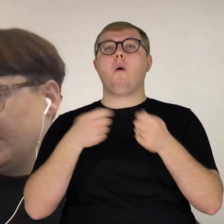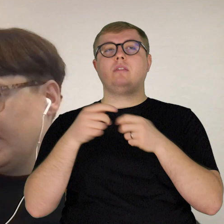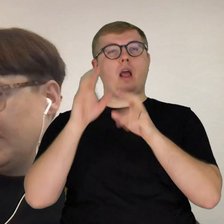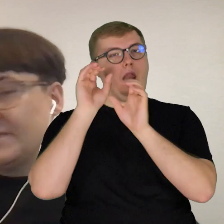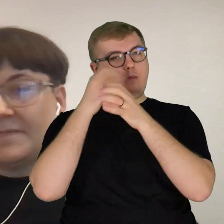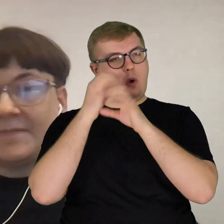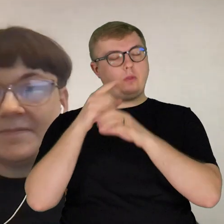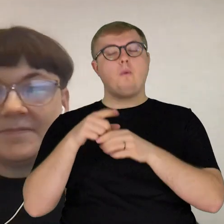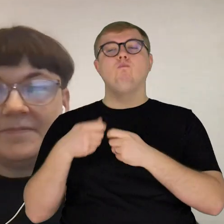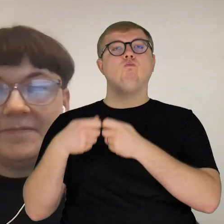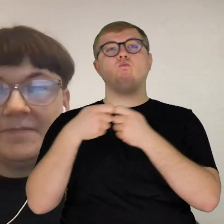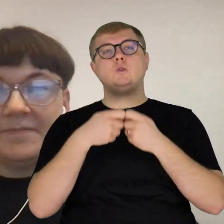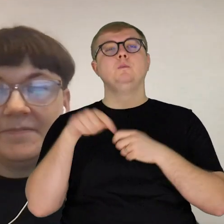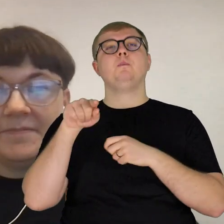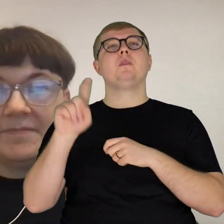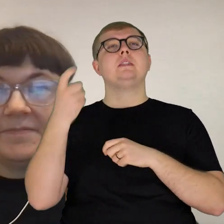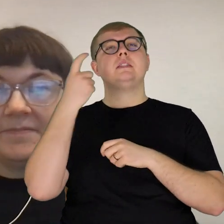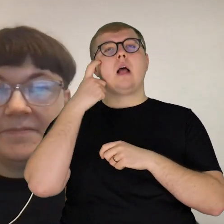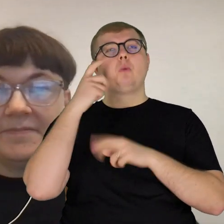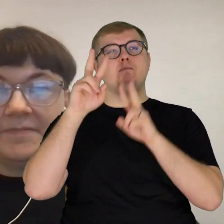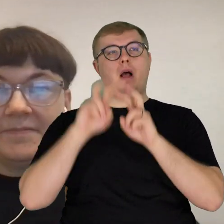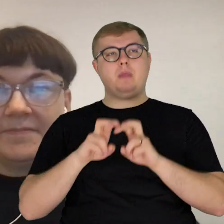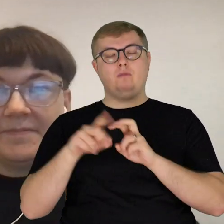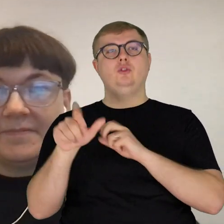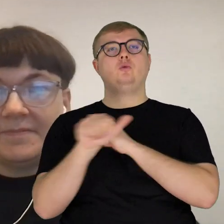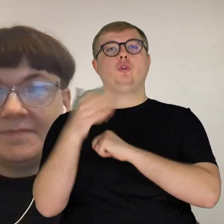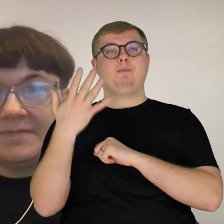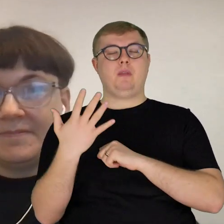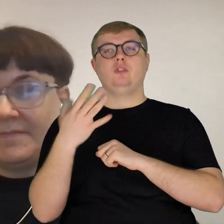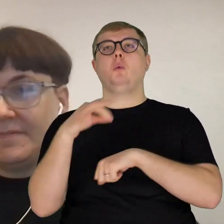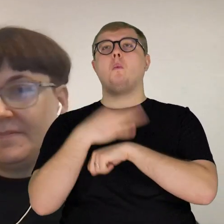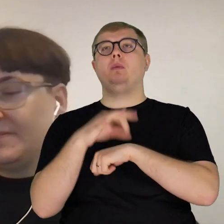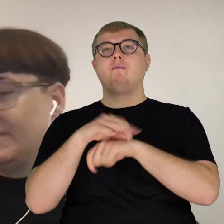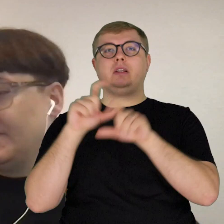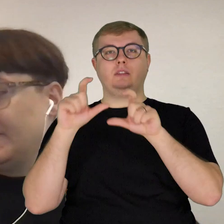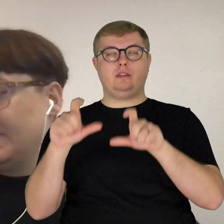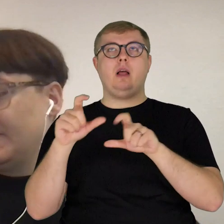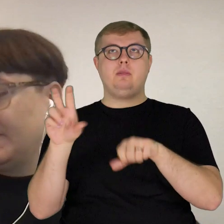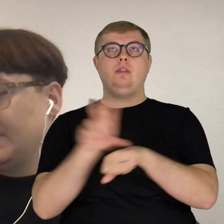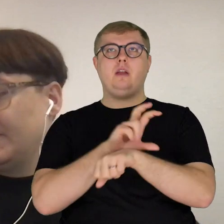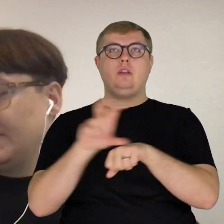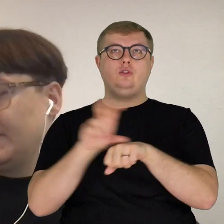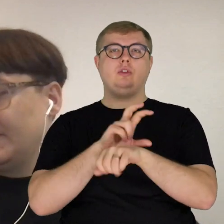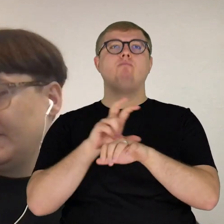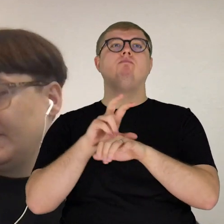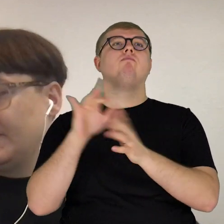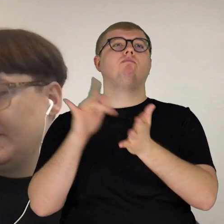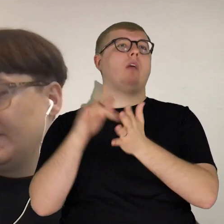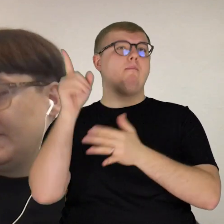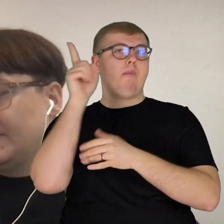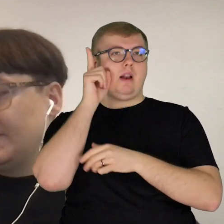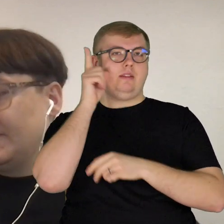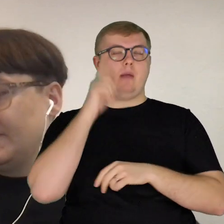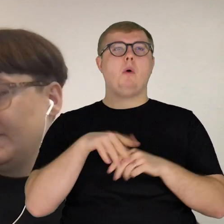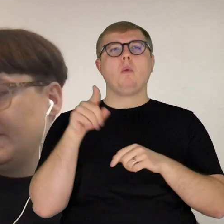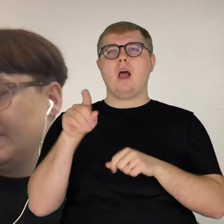1265 at the Technical University of Berlin. She carried out research at the Cluster of Excellence,